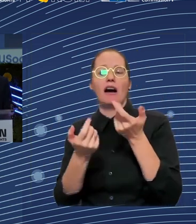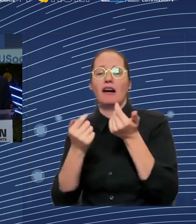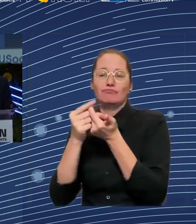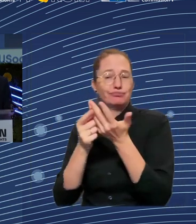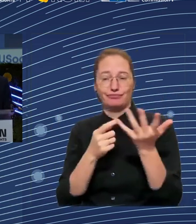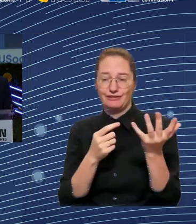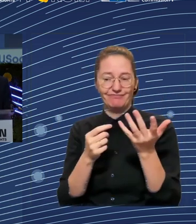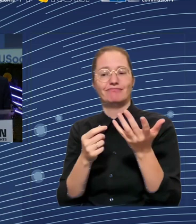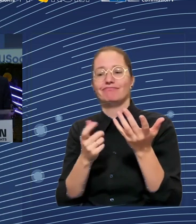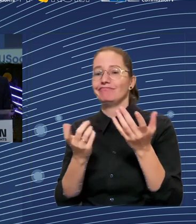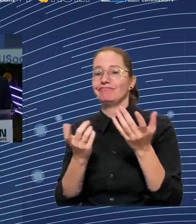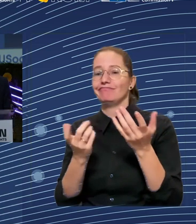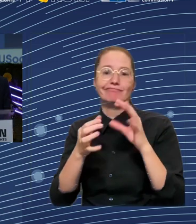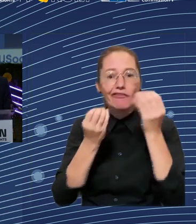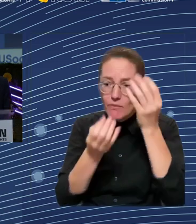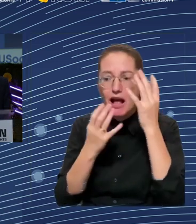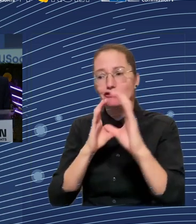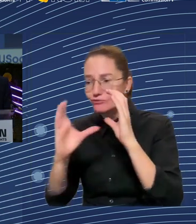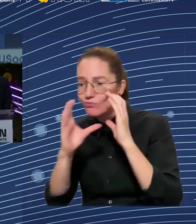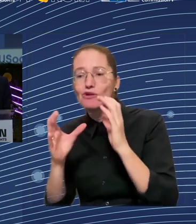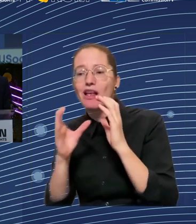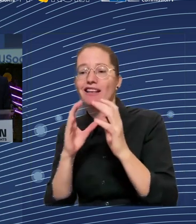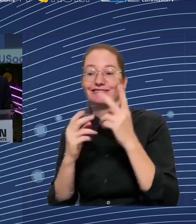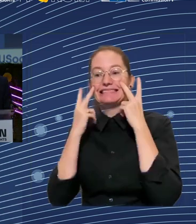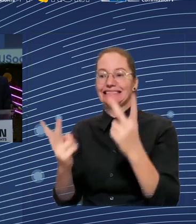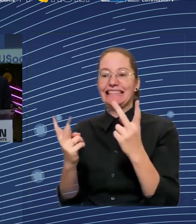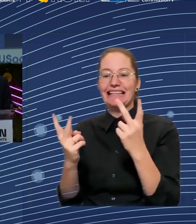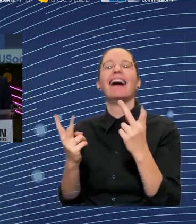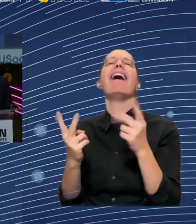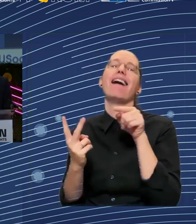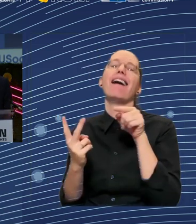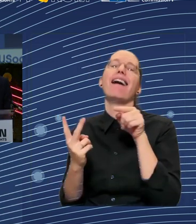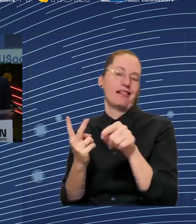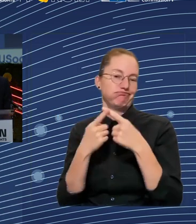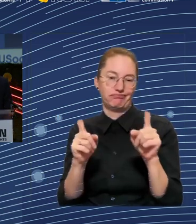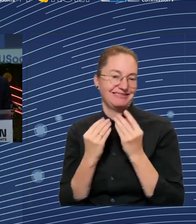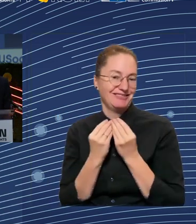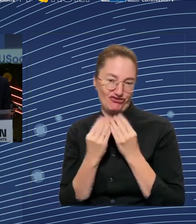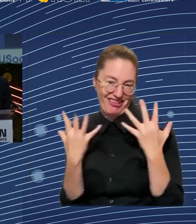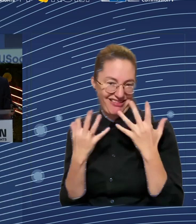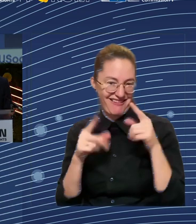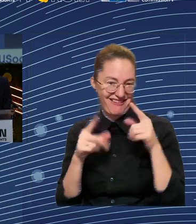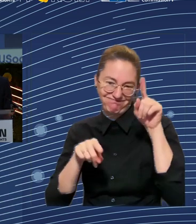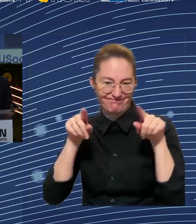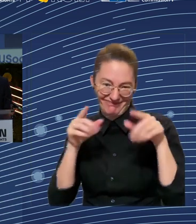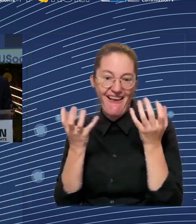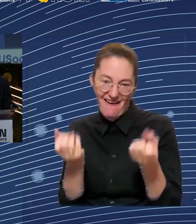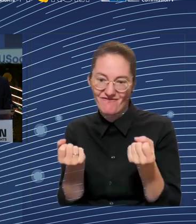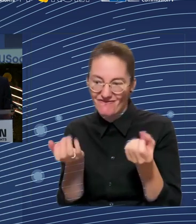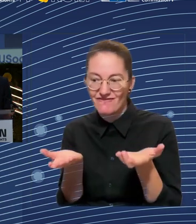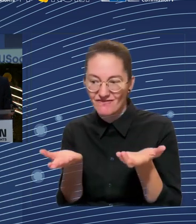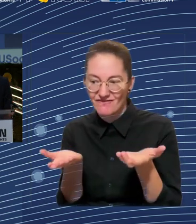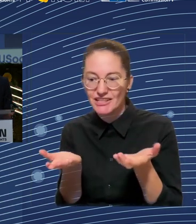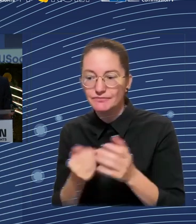so the first one on the slide, you can see that there is about 14% of